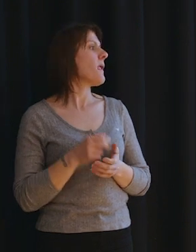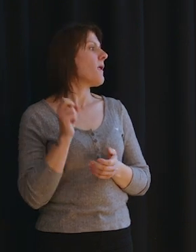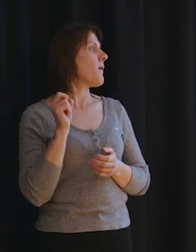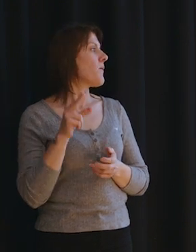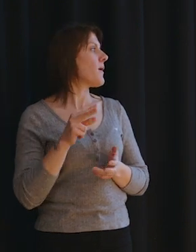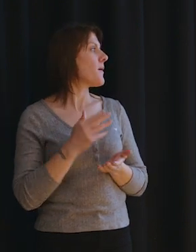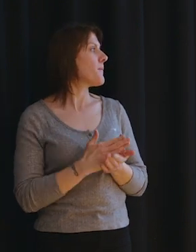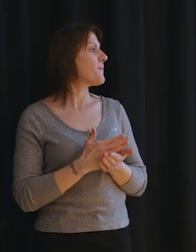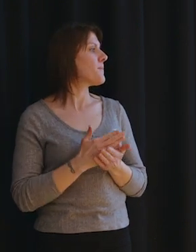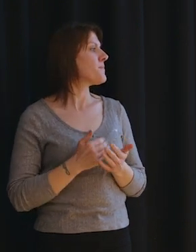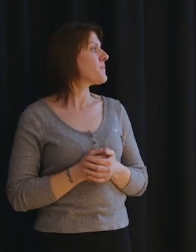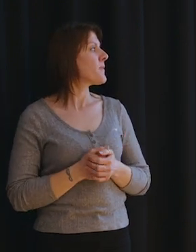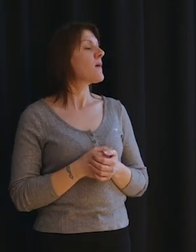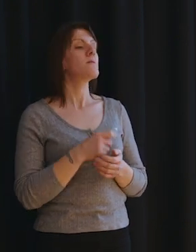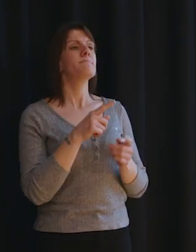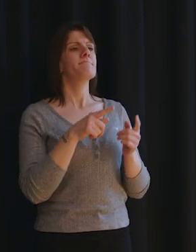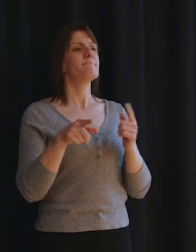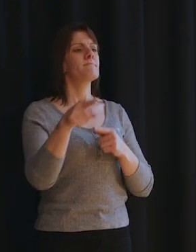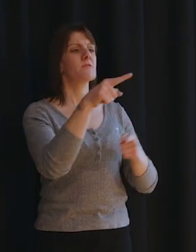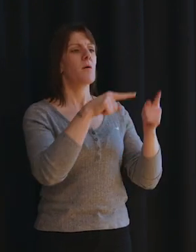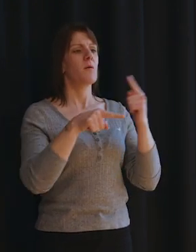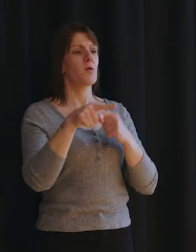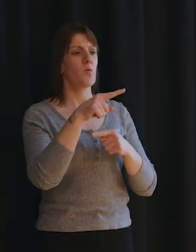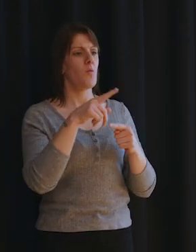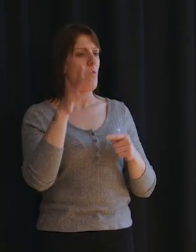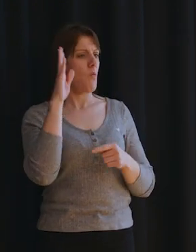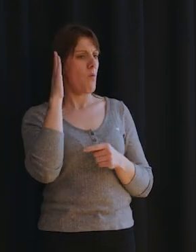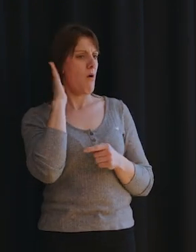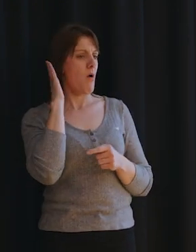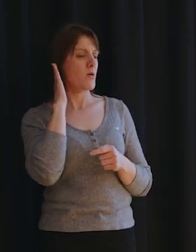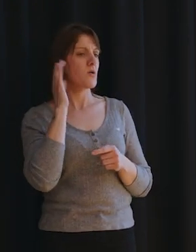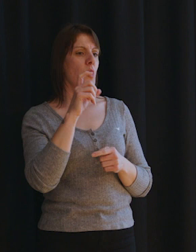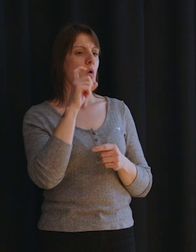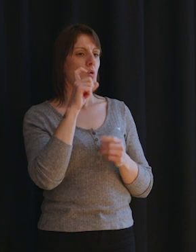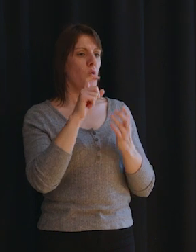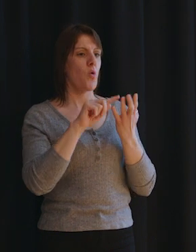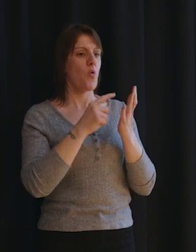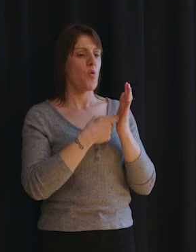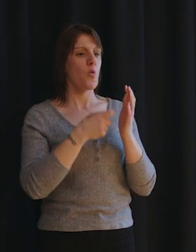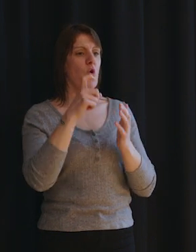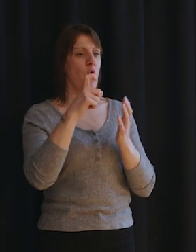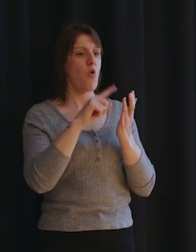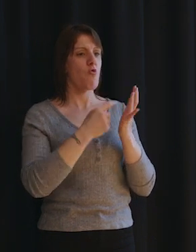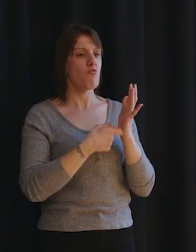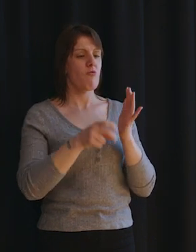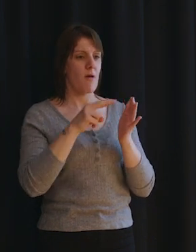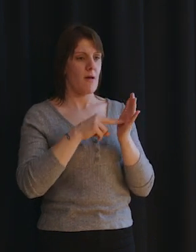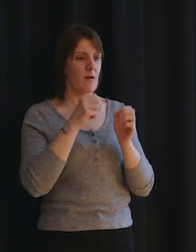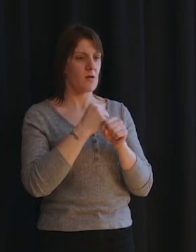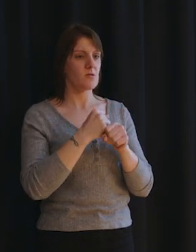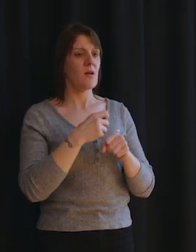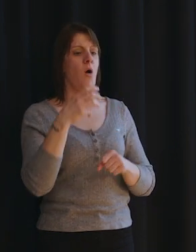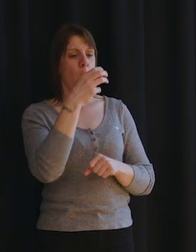Okay, so some of you may have heard co-occurring alcohol or drug conditions. Okay, now